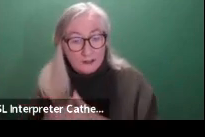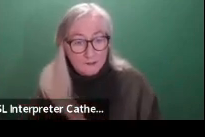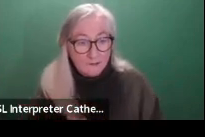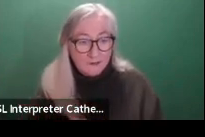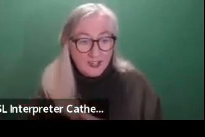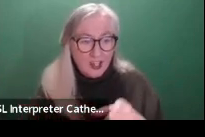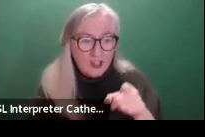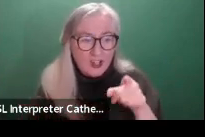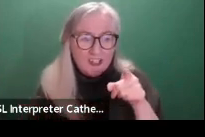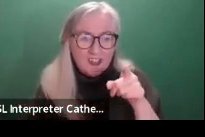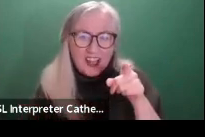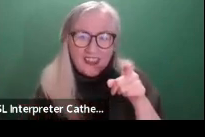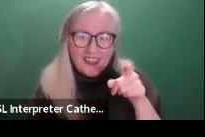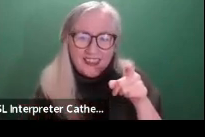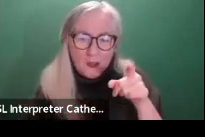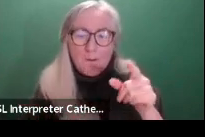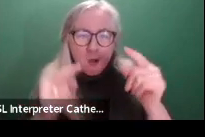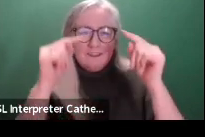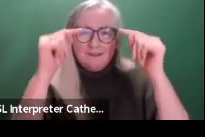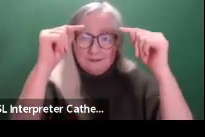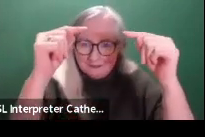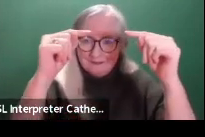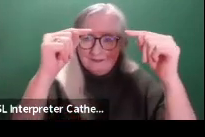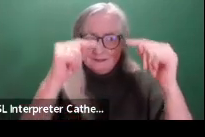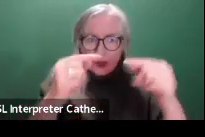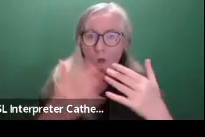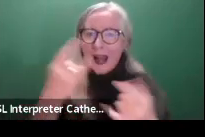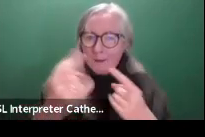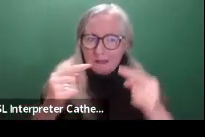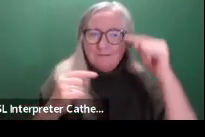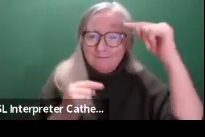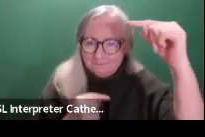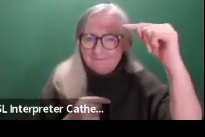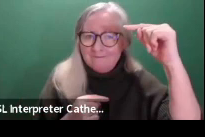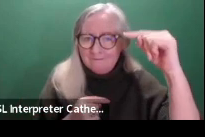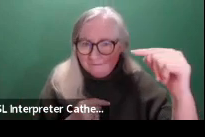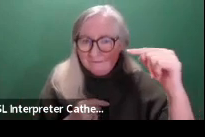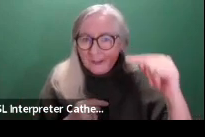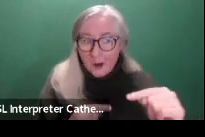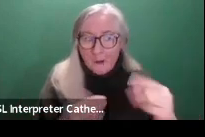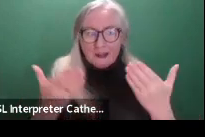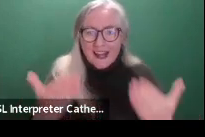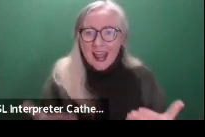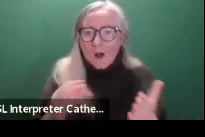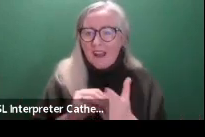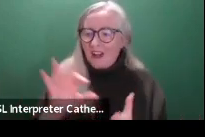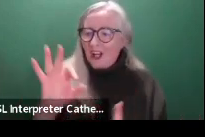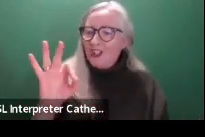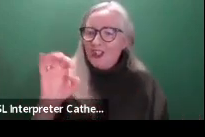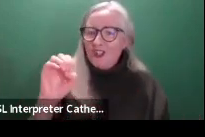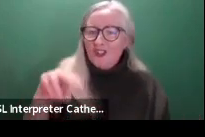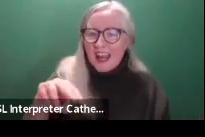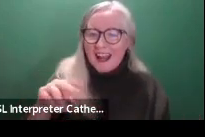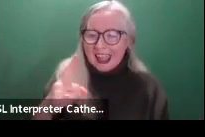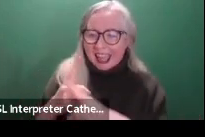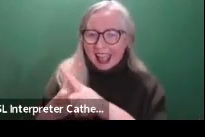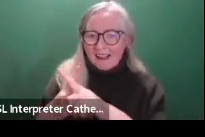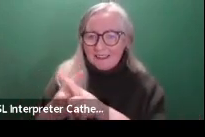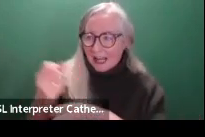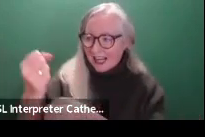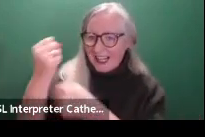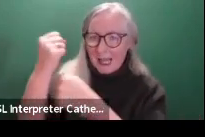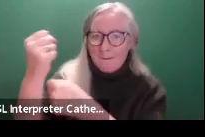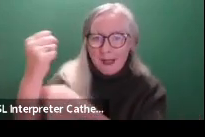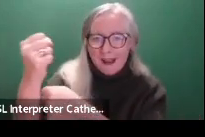is really the crux of what's happening here, is that we have Gen X campaigners, and I use campaigners in